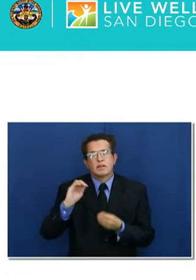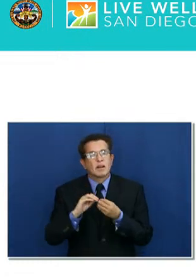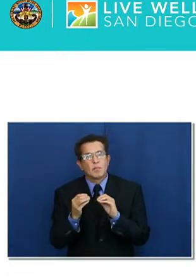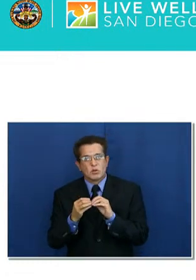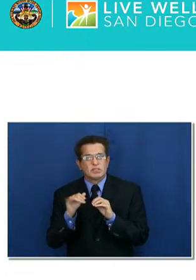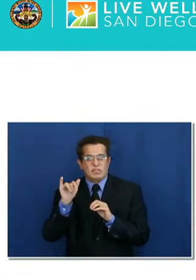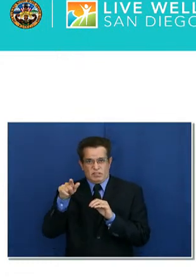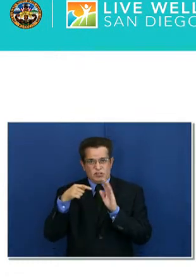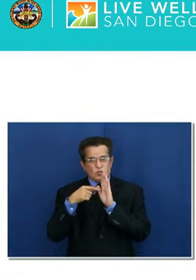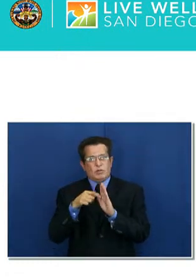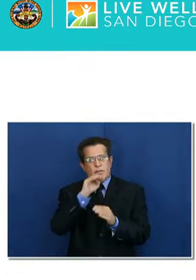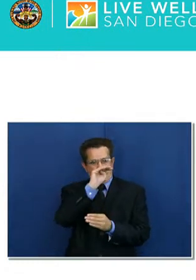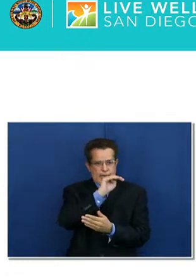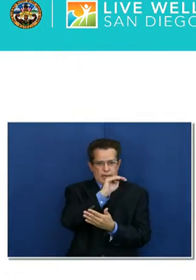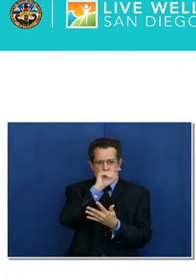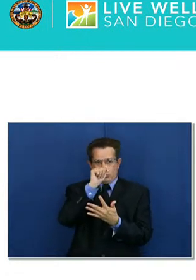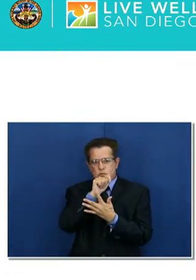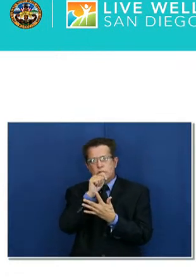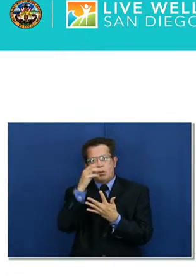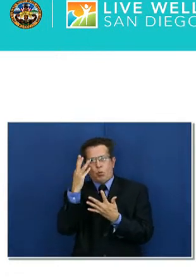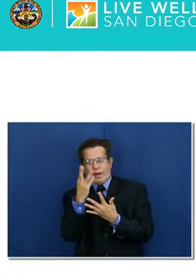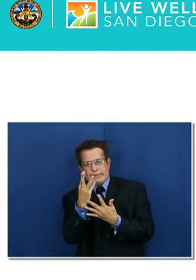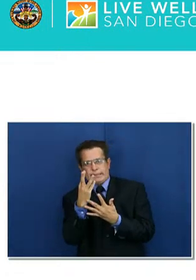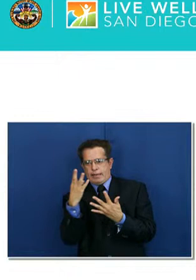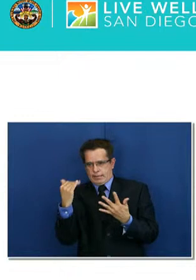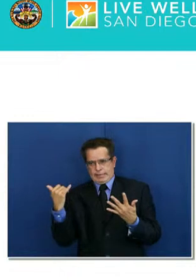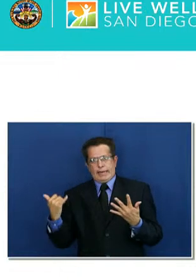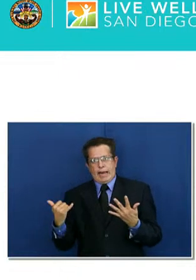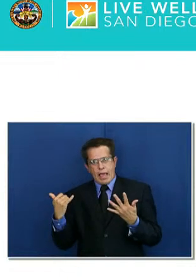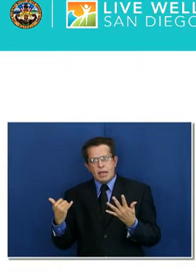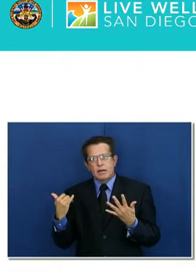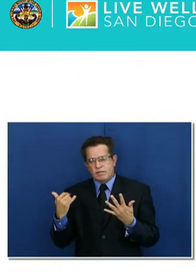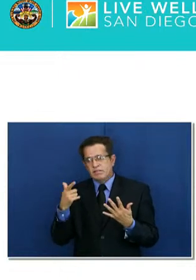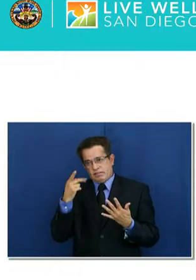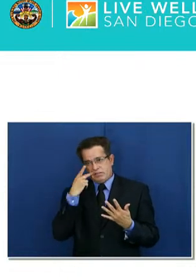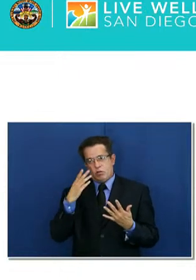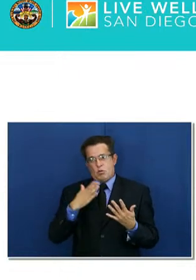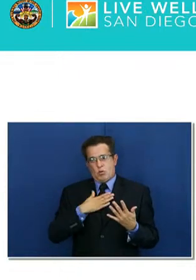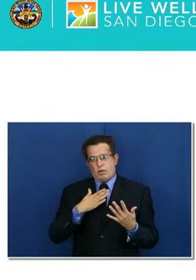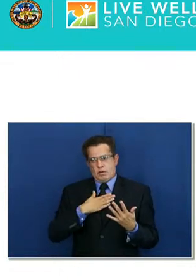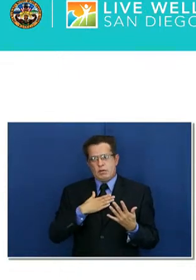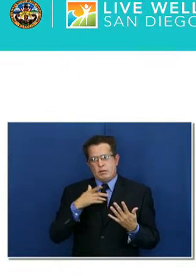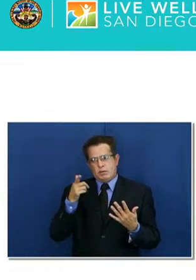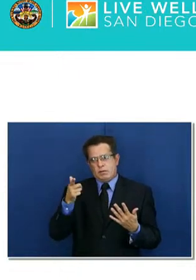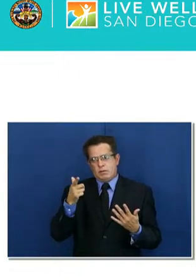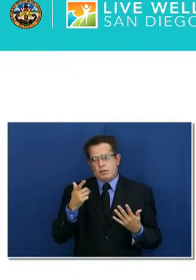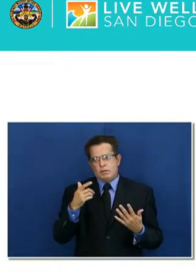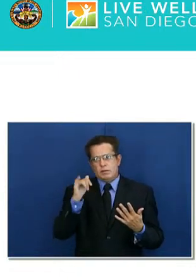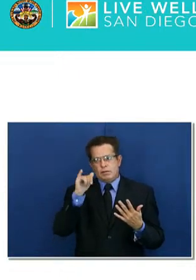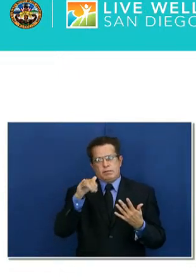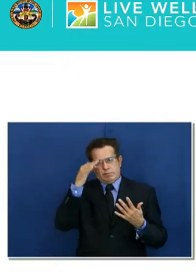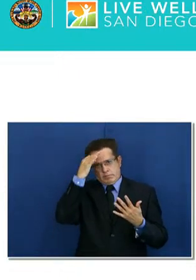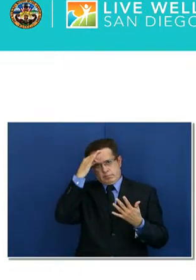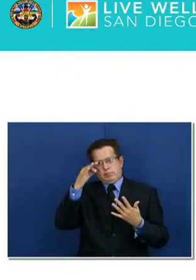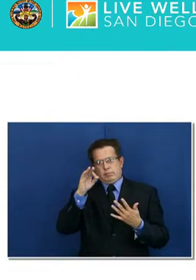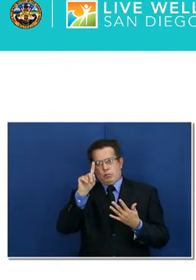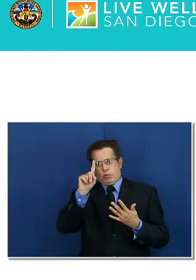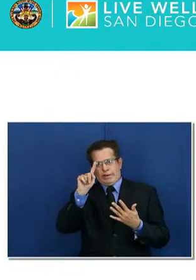these metrics are Monday, Tuesday, and Wednesday. And for today, you can see that 1/10 of a